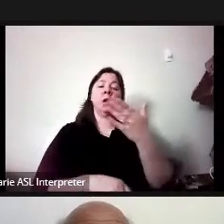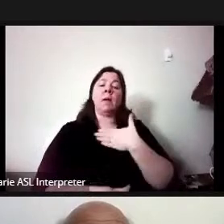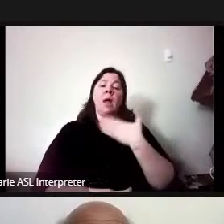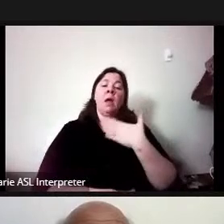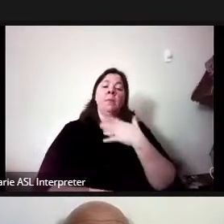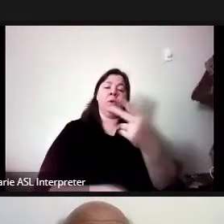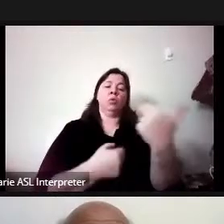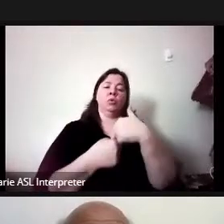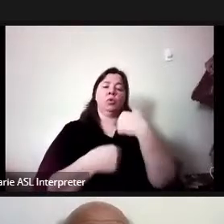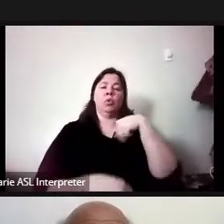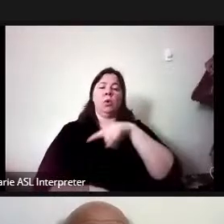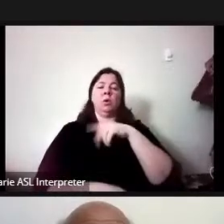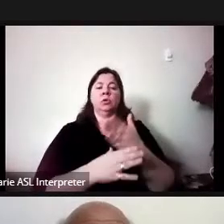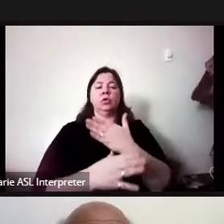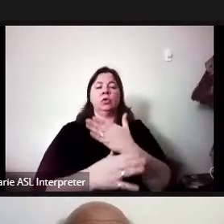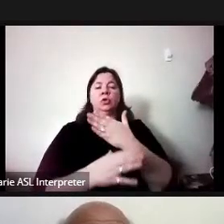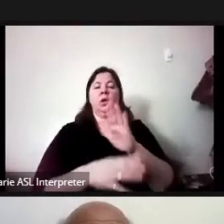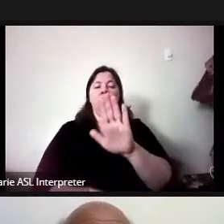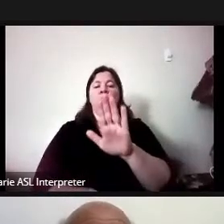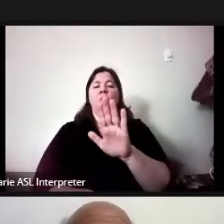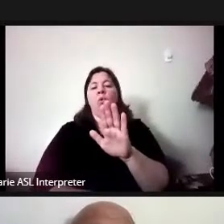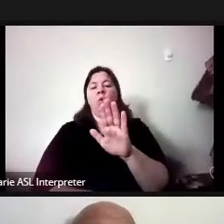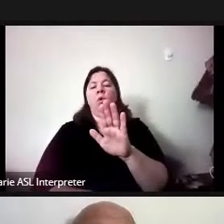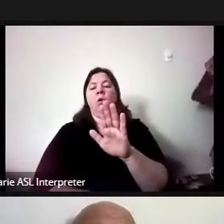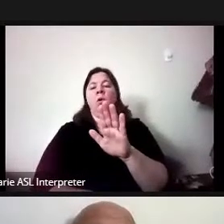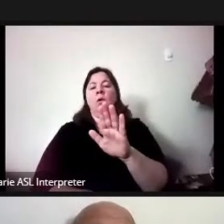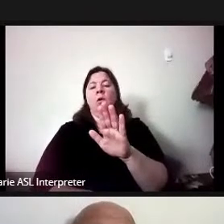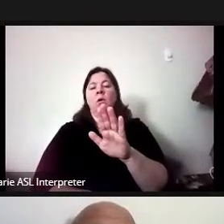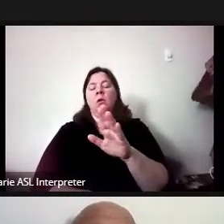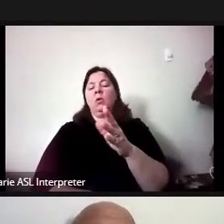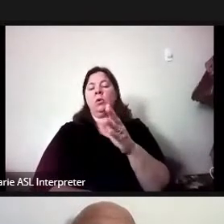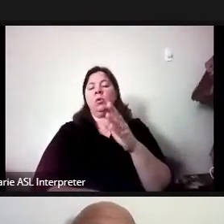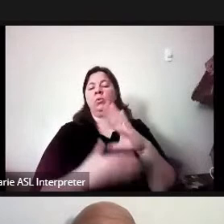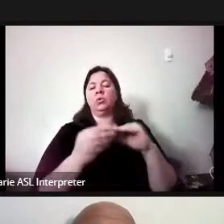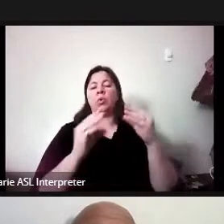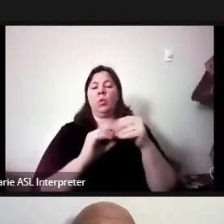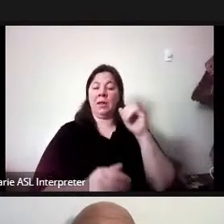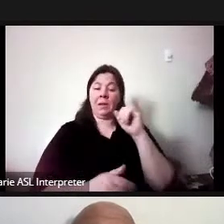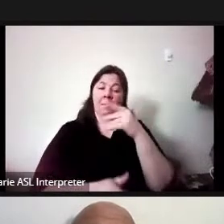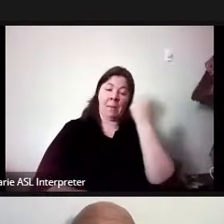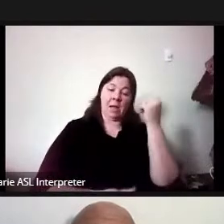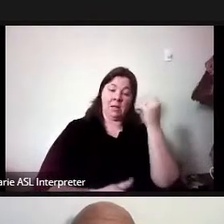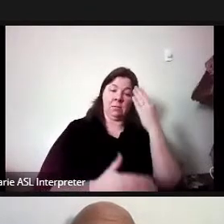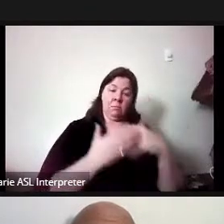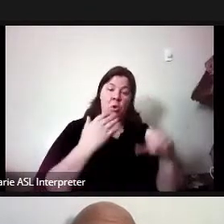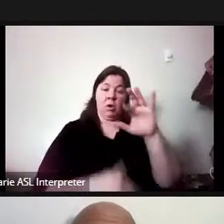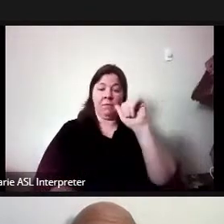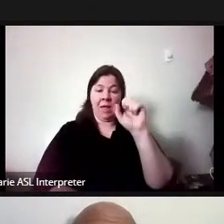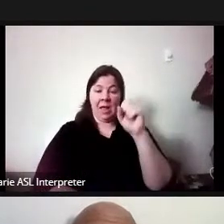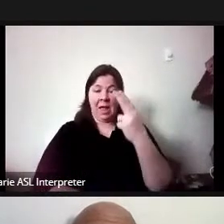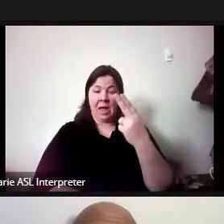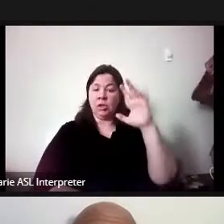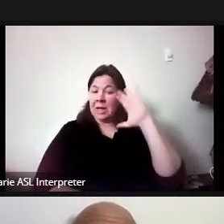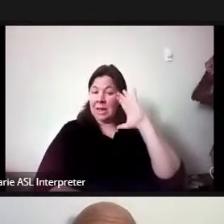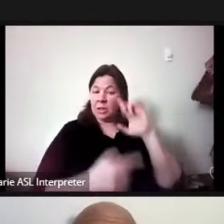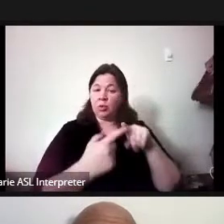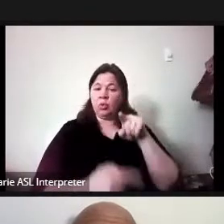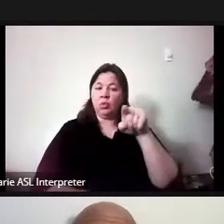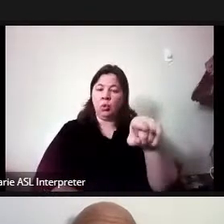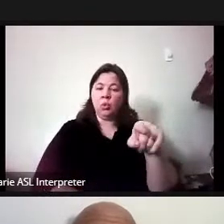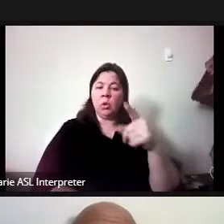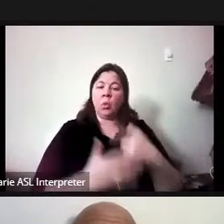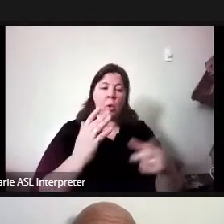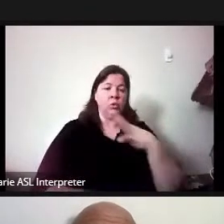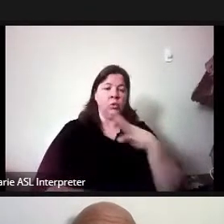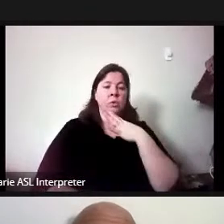came on and was able to share that aspect. Yeah, the best part of Ash is that he listen you actually. What you